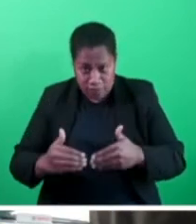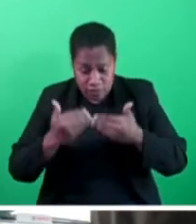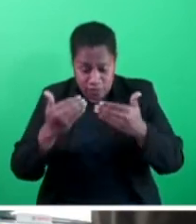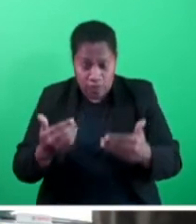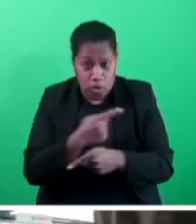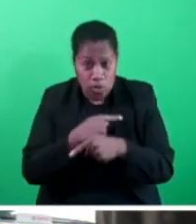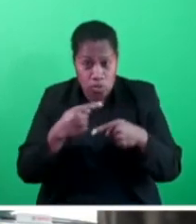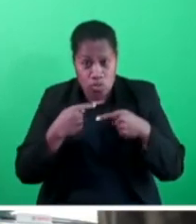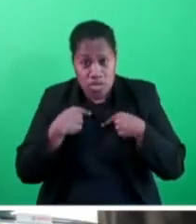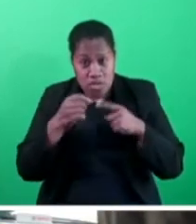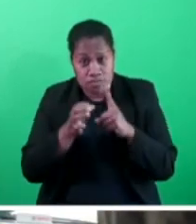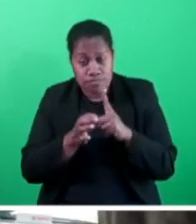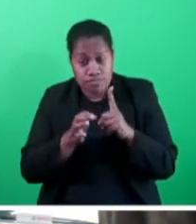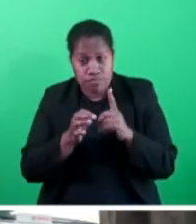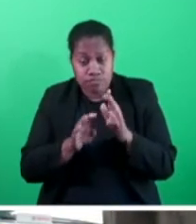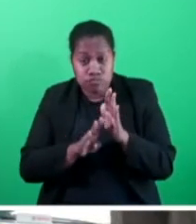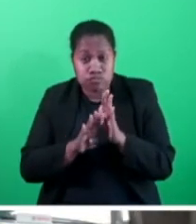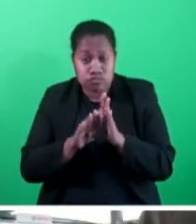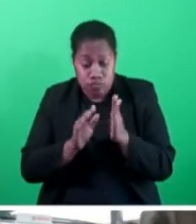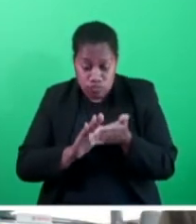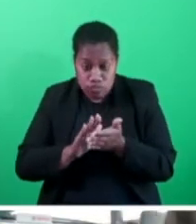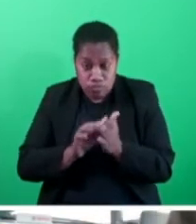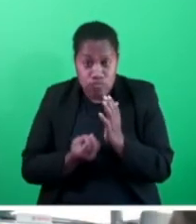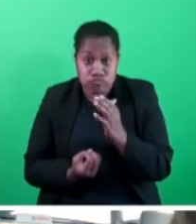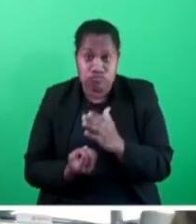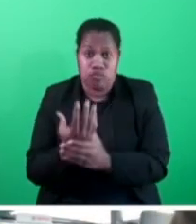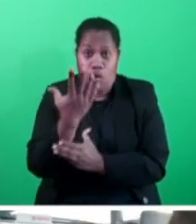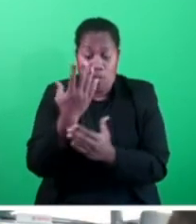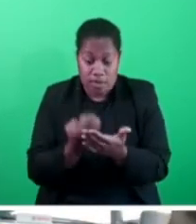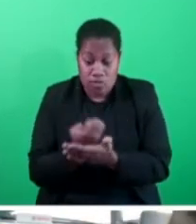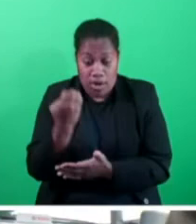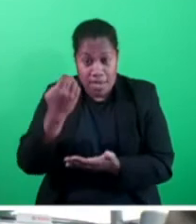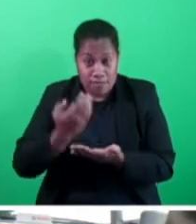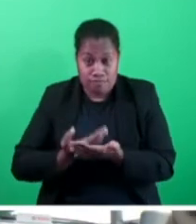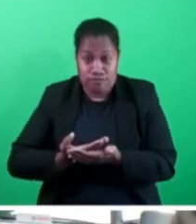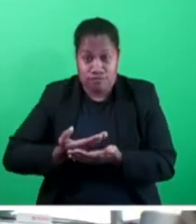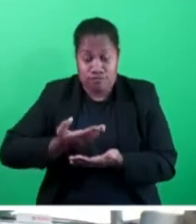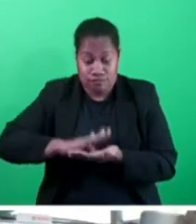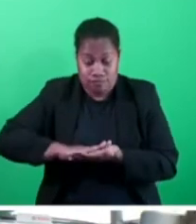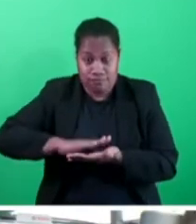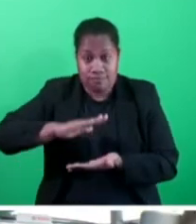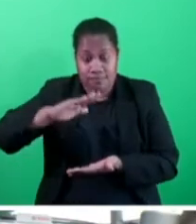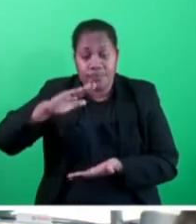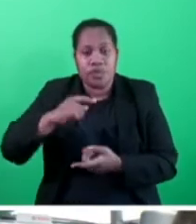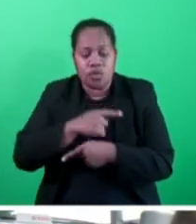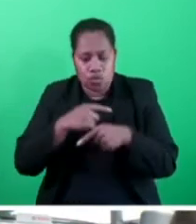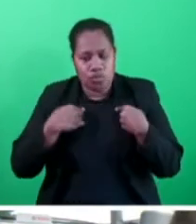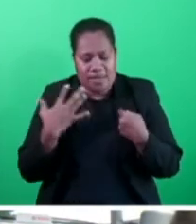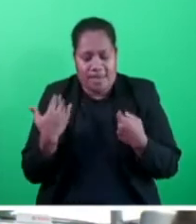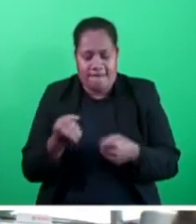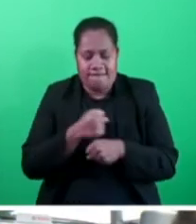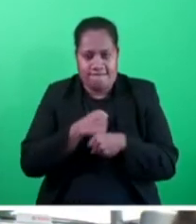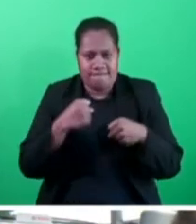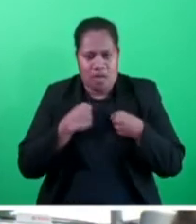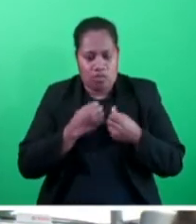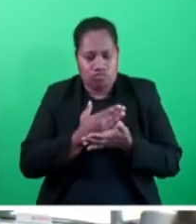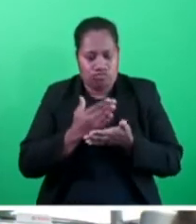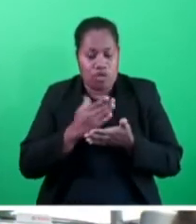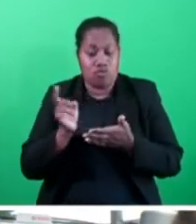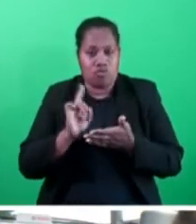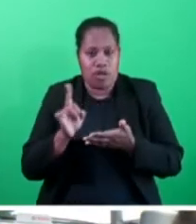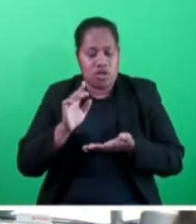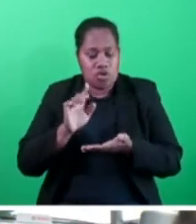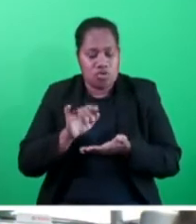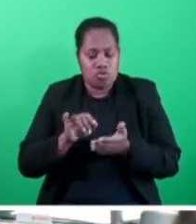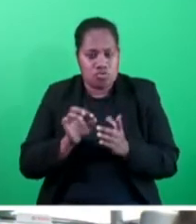economy and increase productivity, we will have a fair share to utilize and increase our minimum wage and indeed the